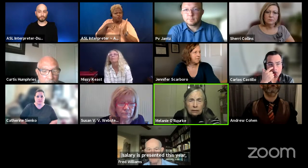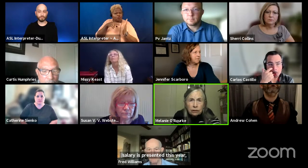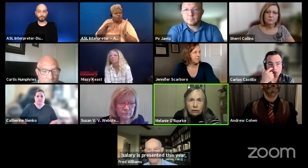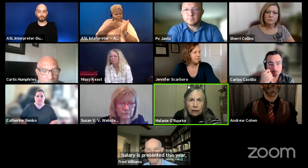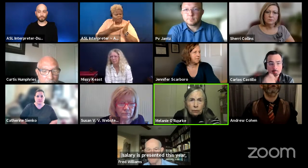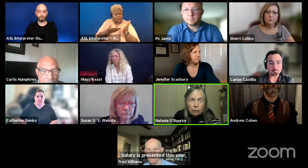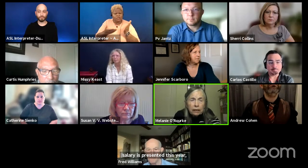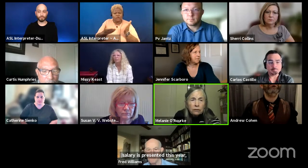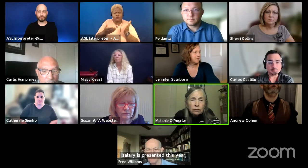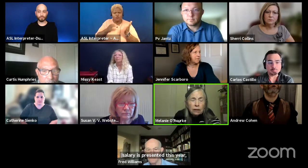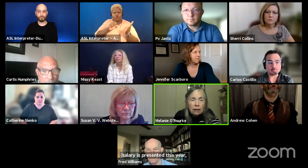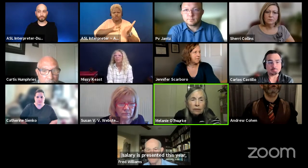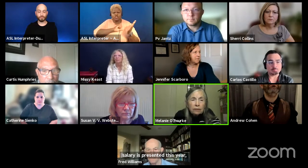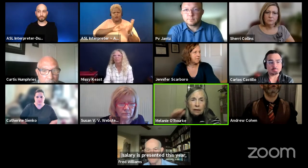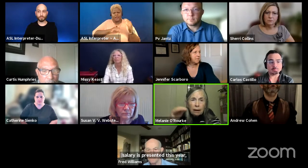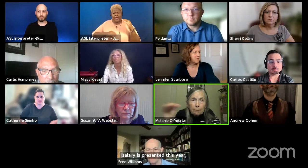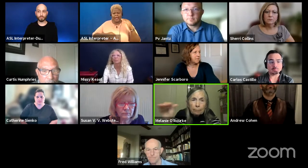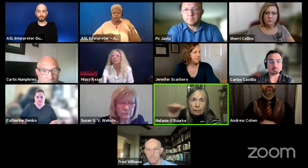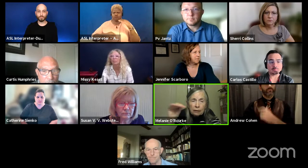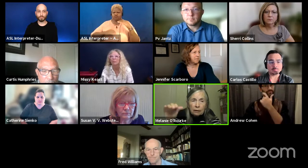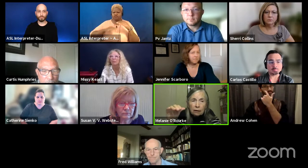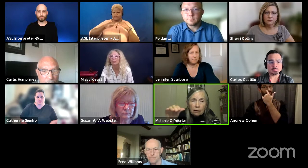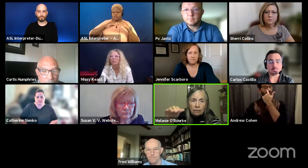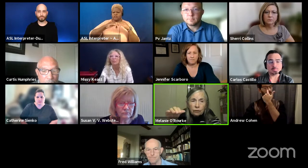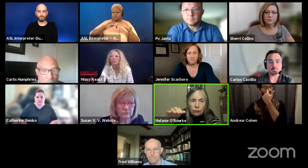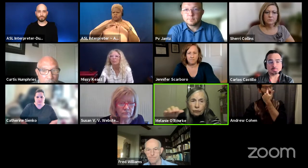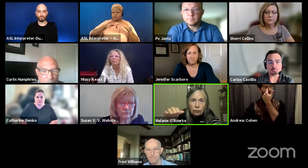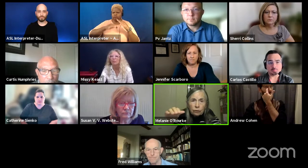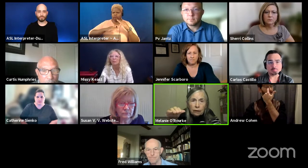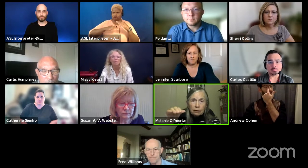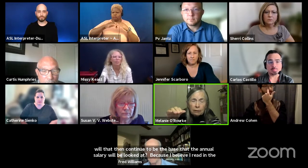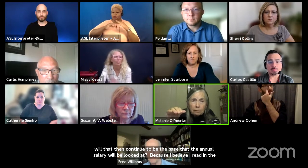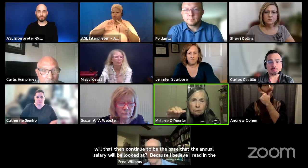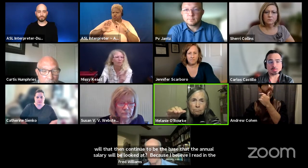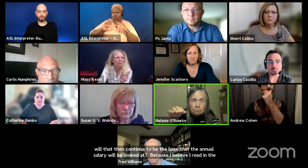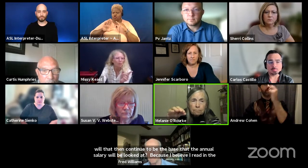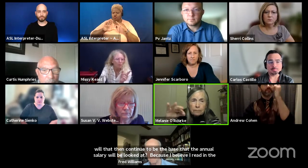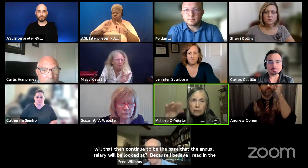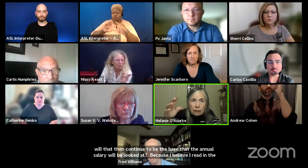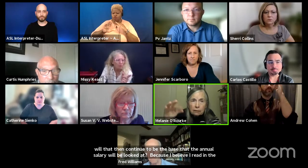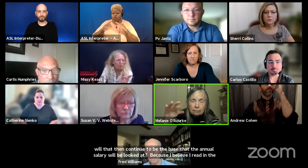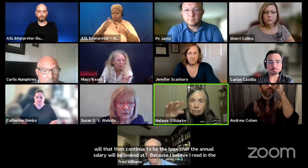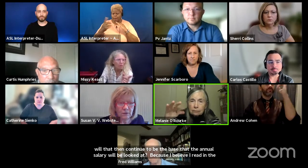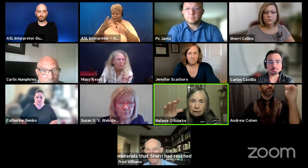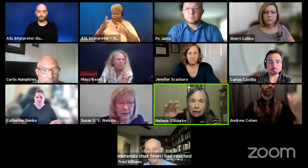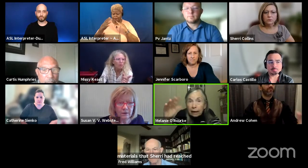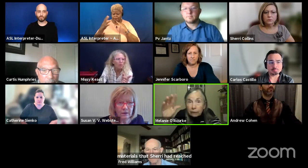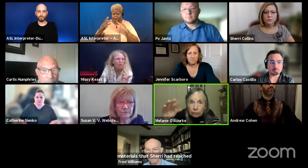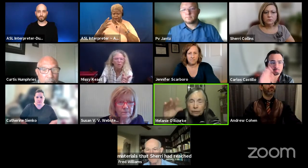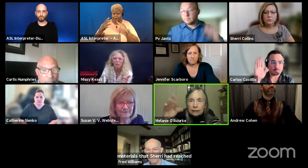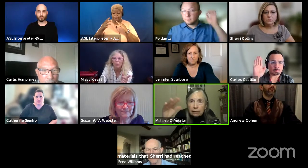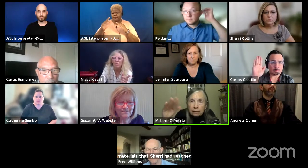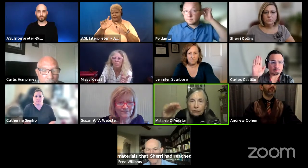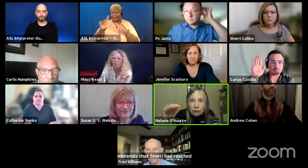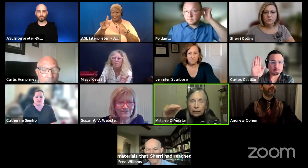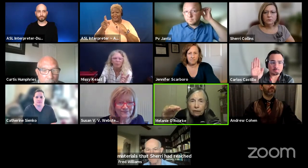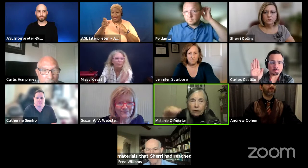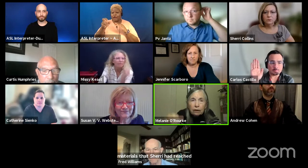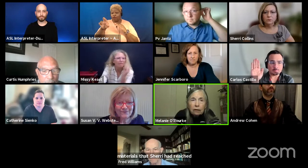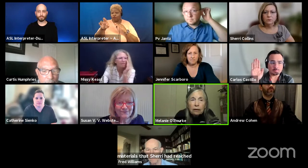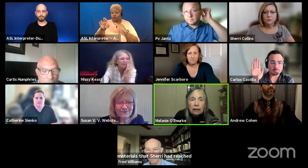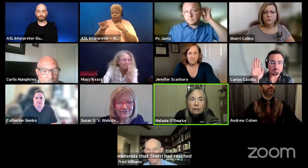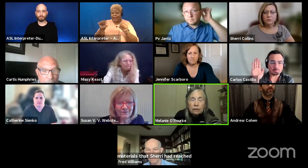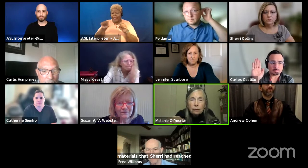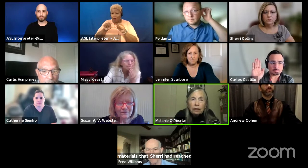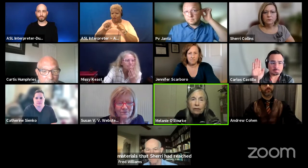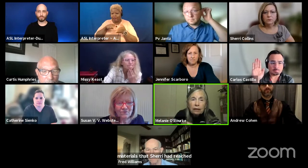materials that Sherry had reached the top of her ladder, say in her